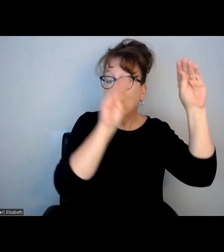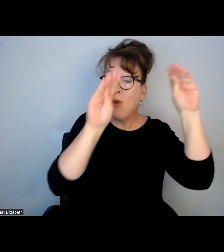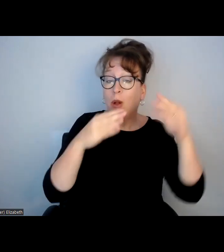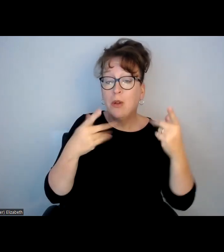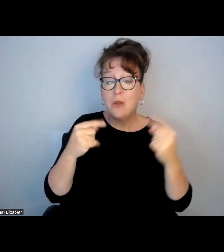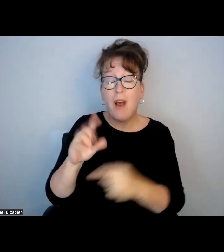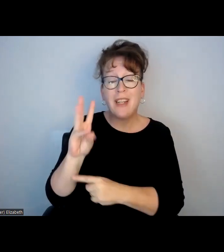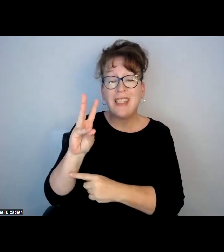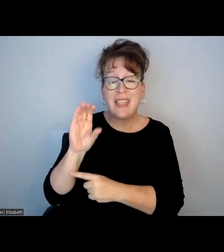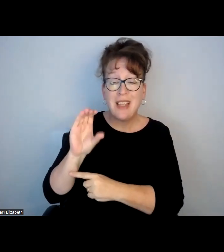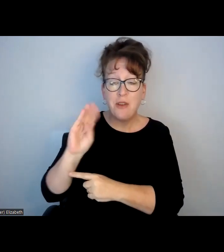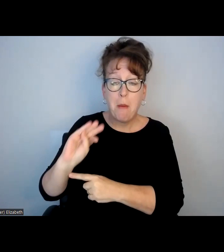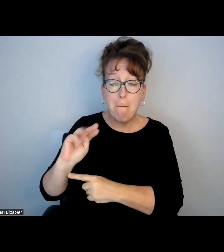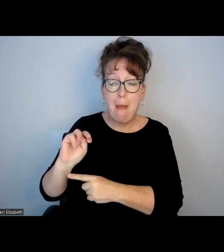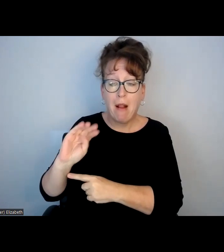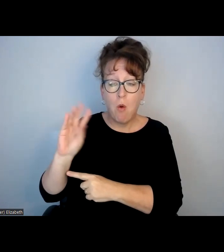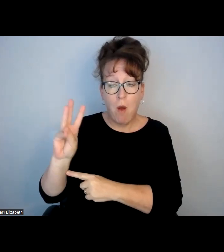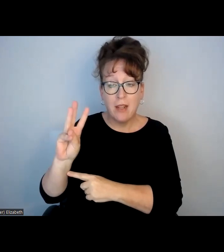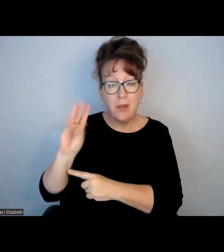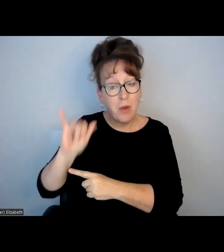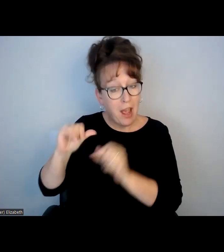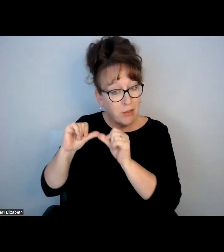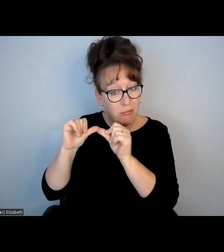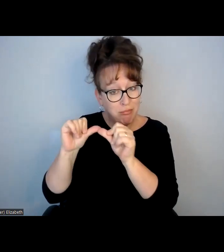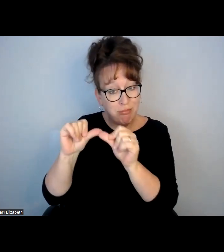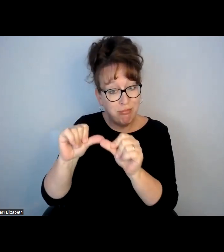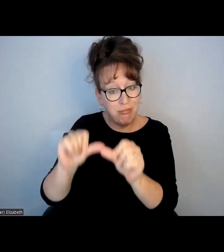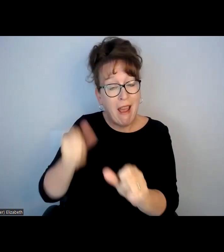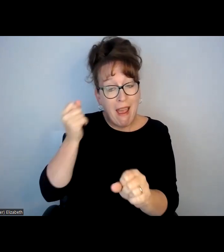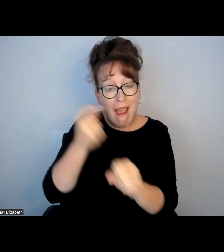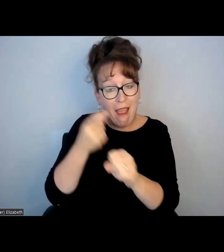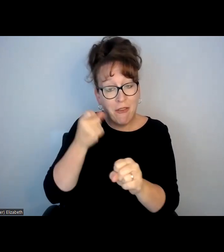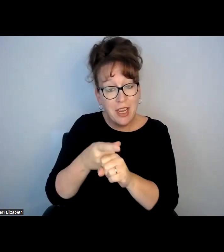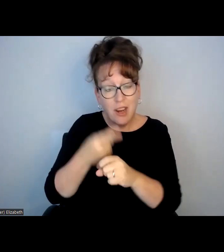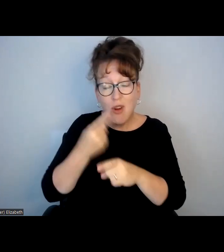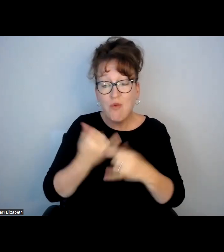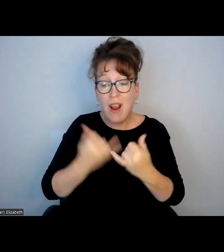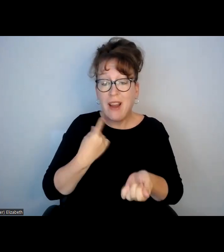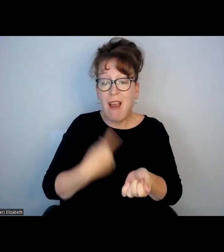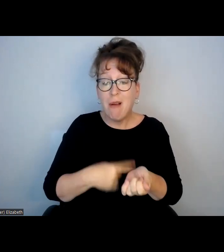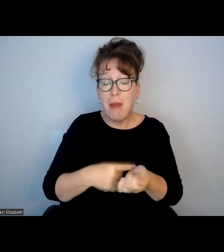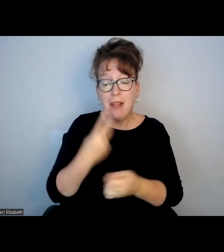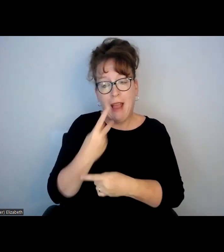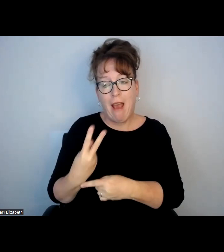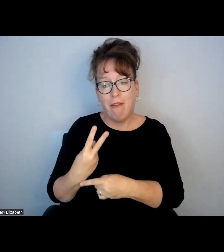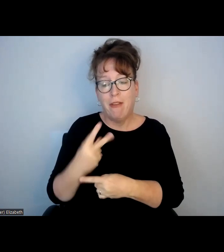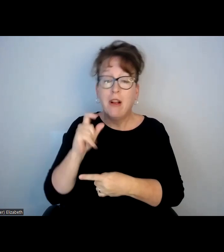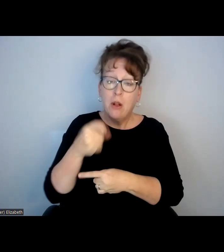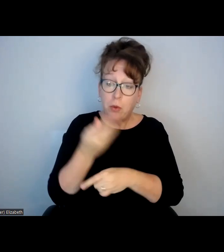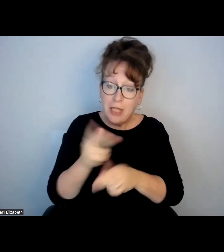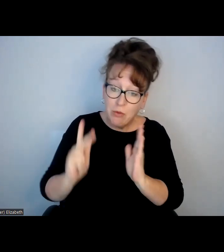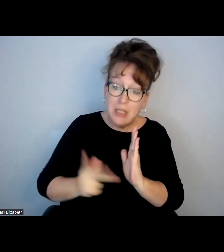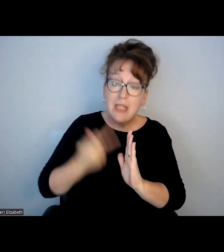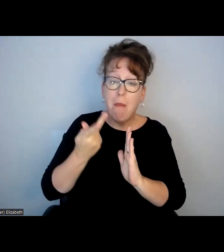every single year between now and 2030. Right now, we're installing about half that. So we need to double the rate at which solar is being